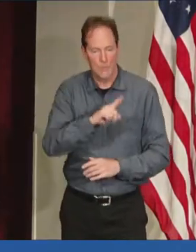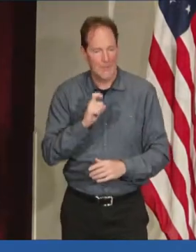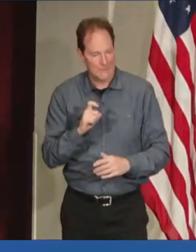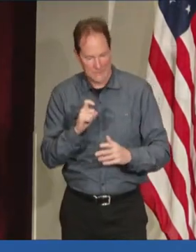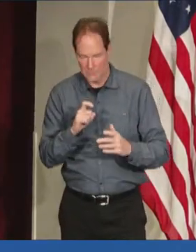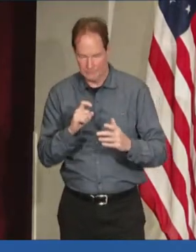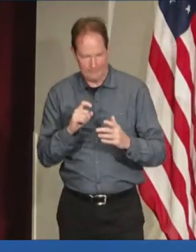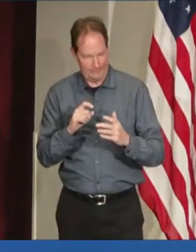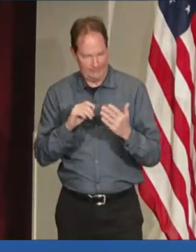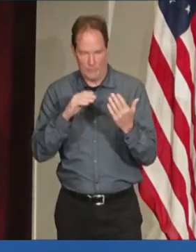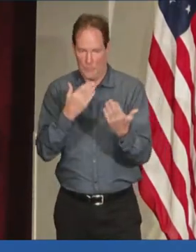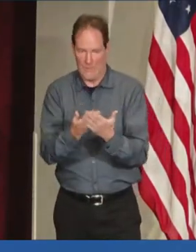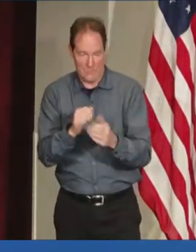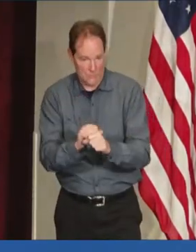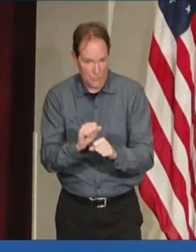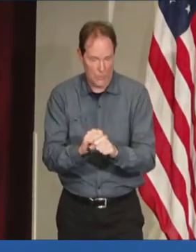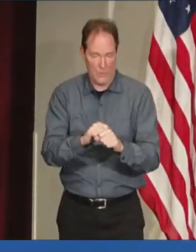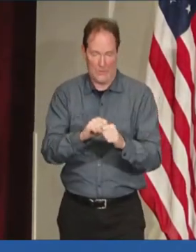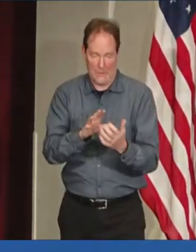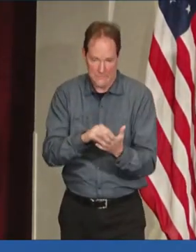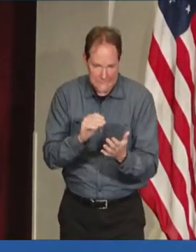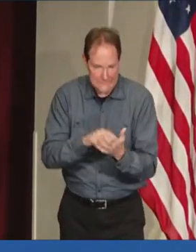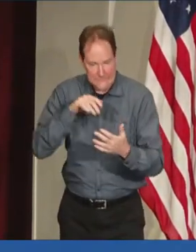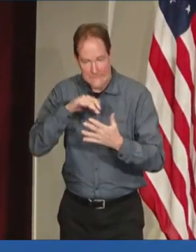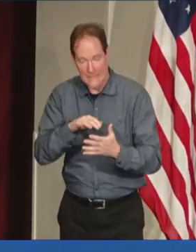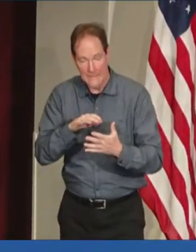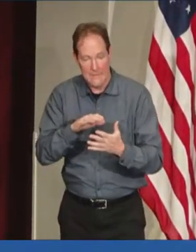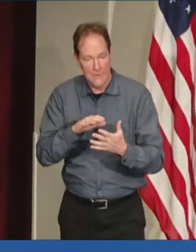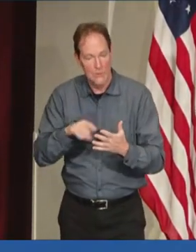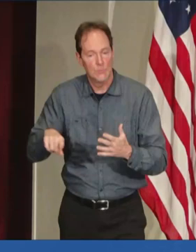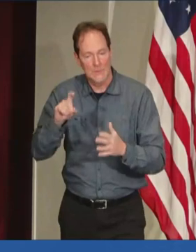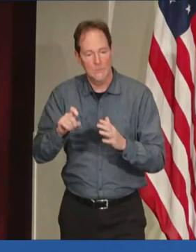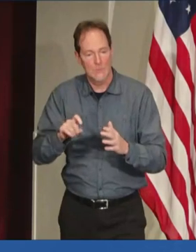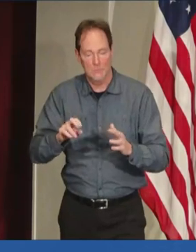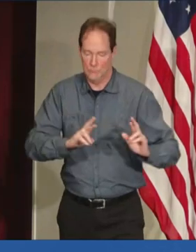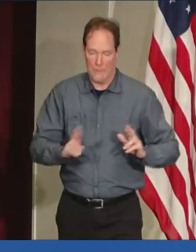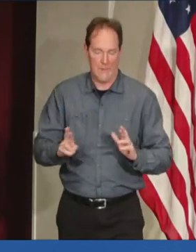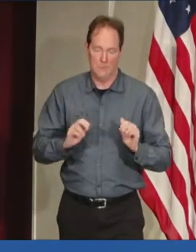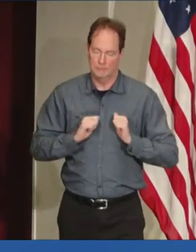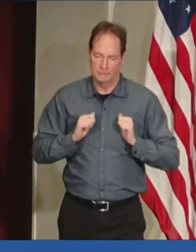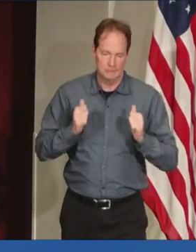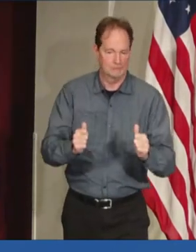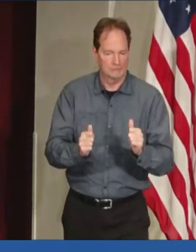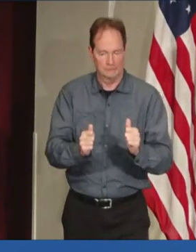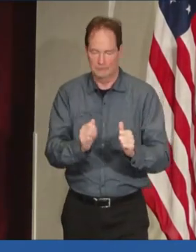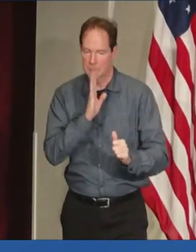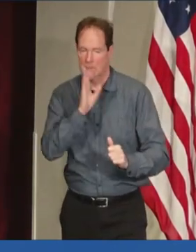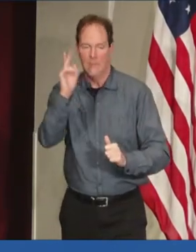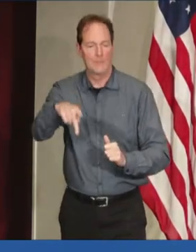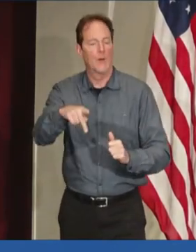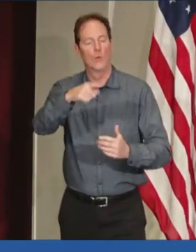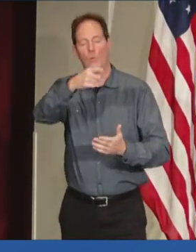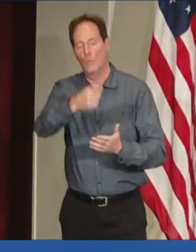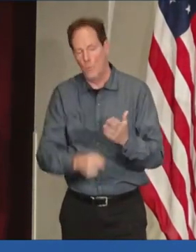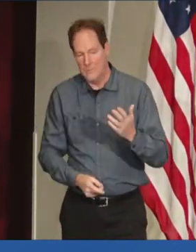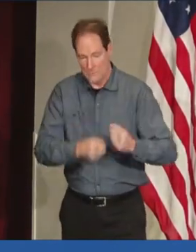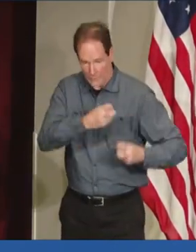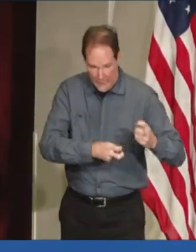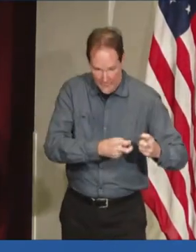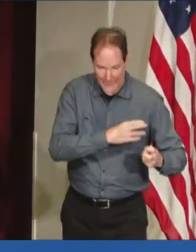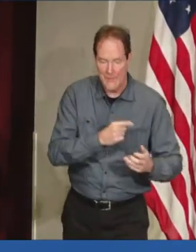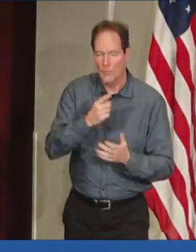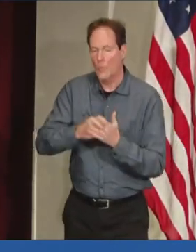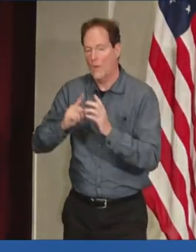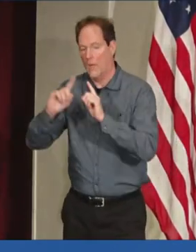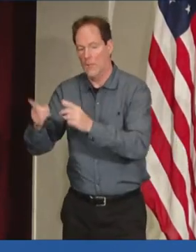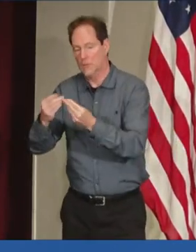able to lift your voices up to talk about not only what the problem is, but what solutions are. And I think that's